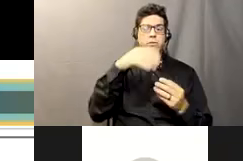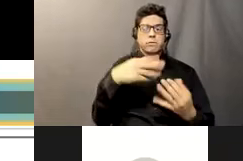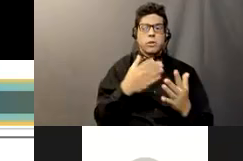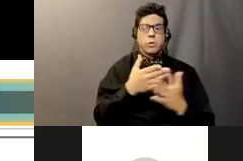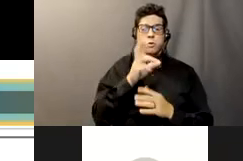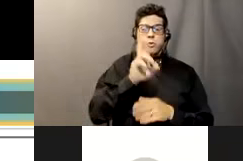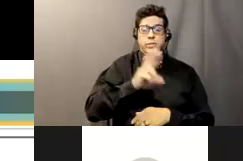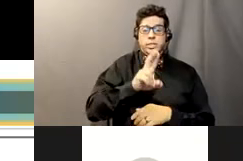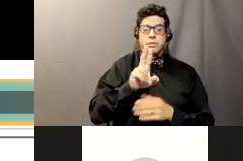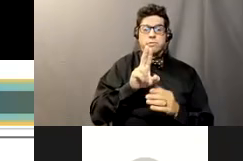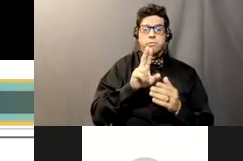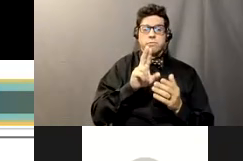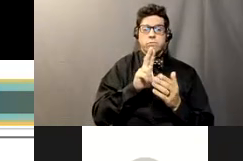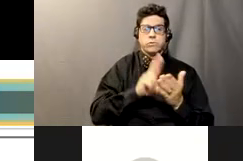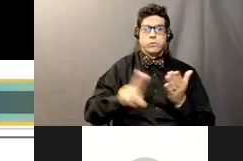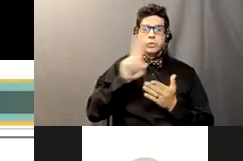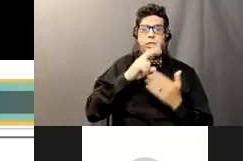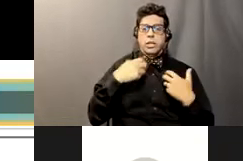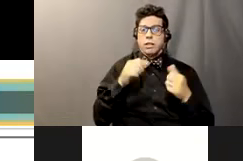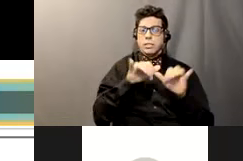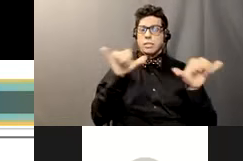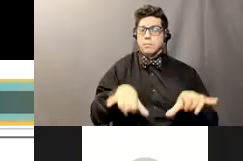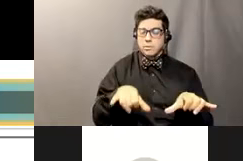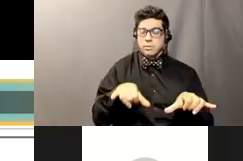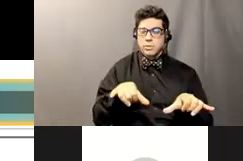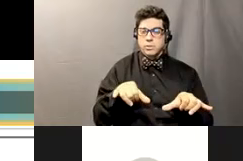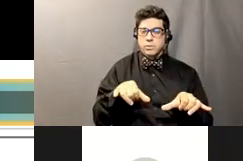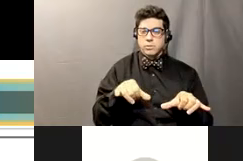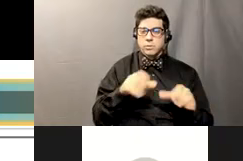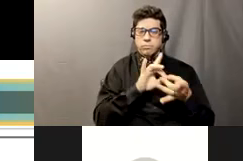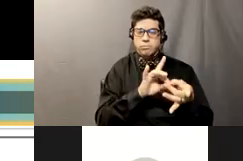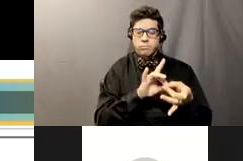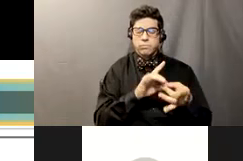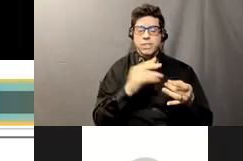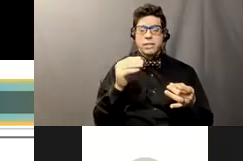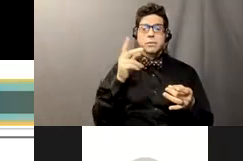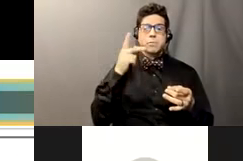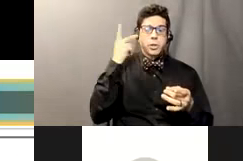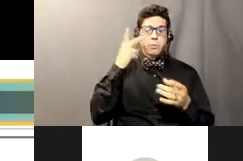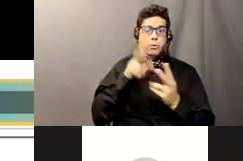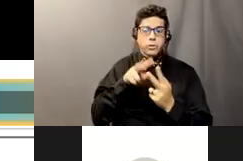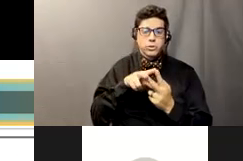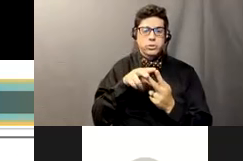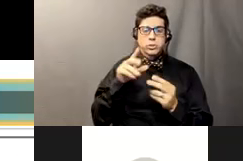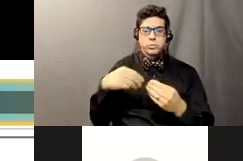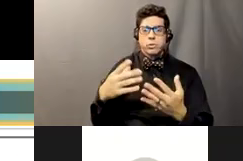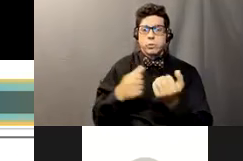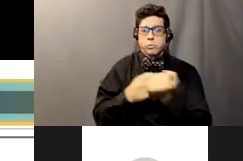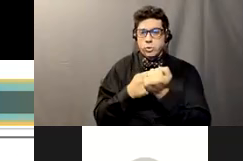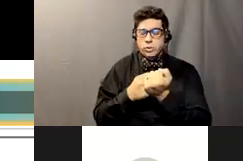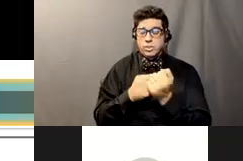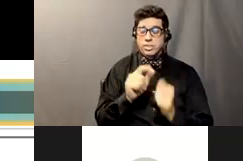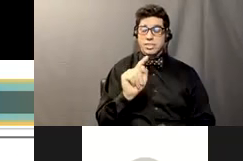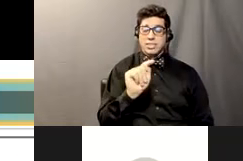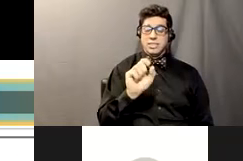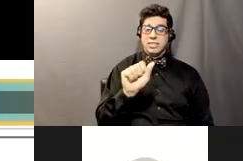I mentioned, our parent liaisons were trained as parent partners to also offer similar supports. We utilize the TSAP